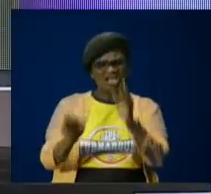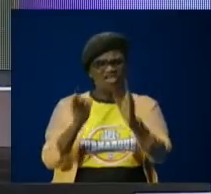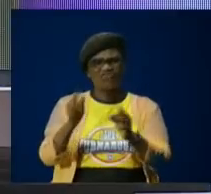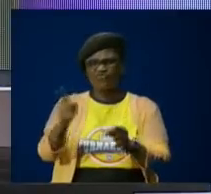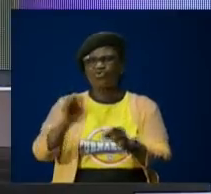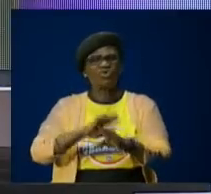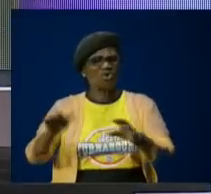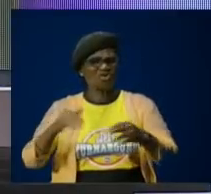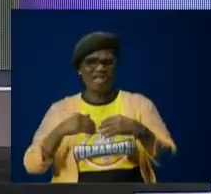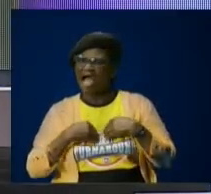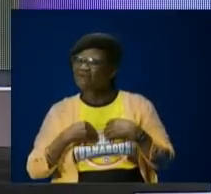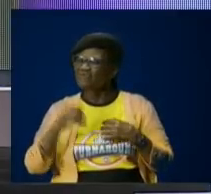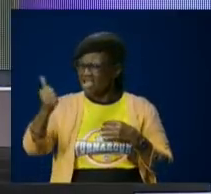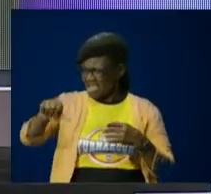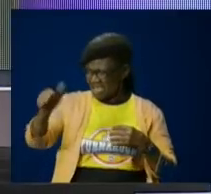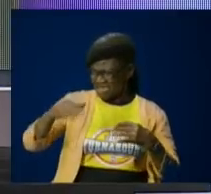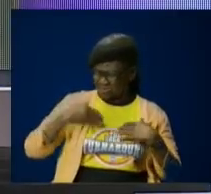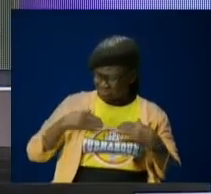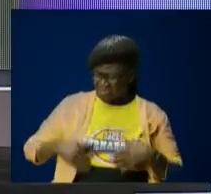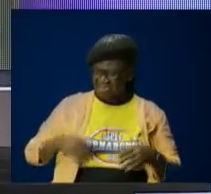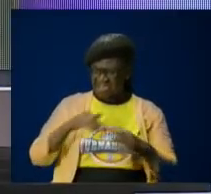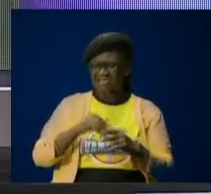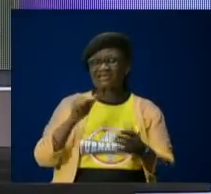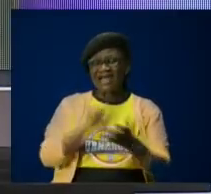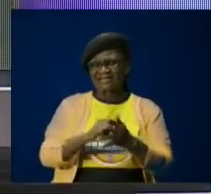Move him higher.